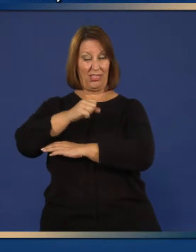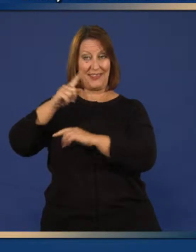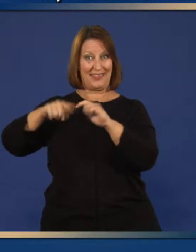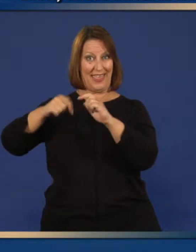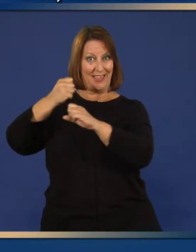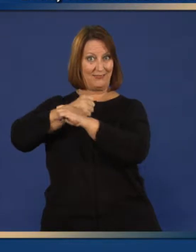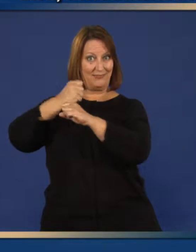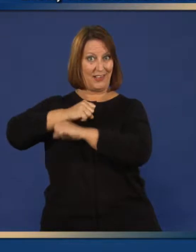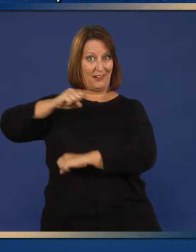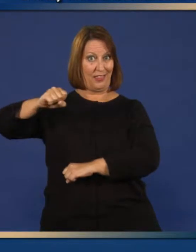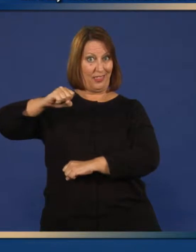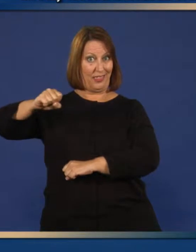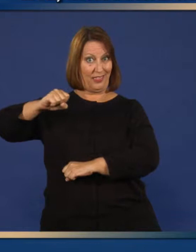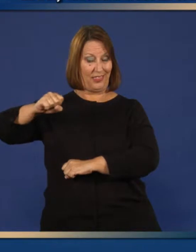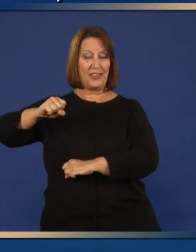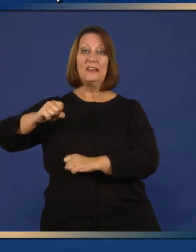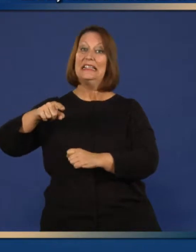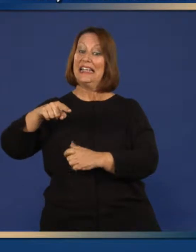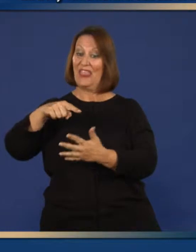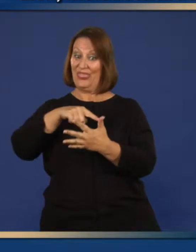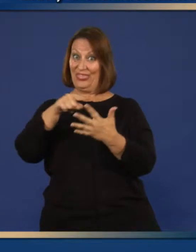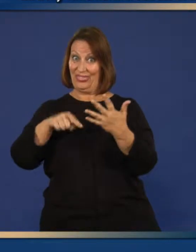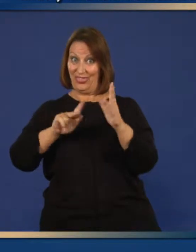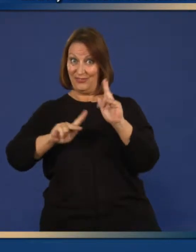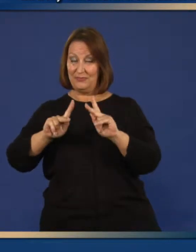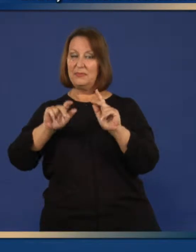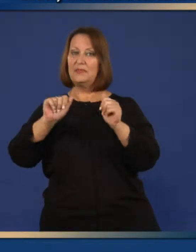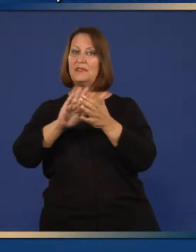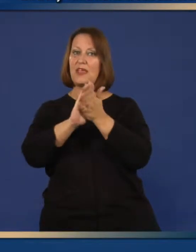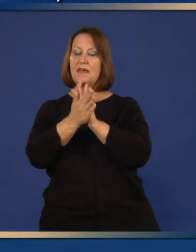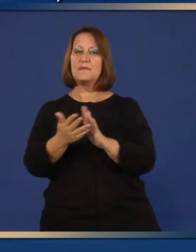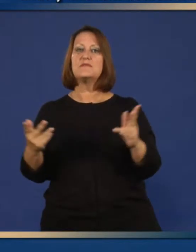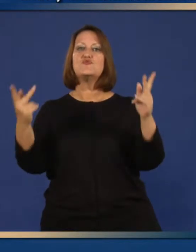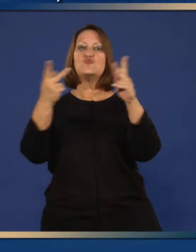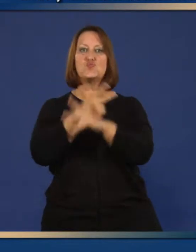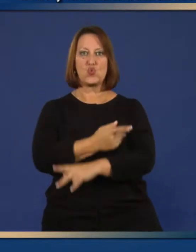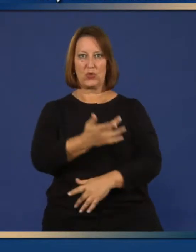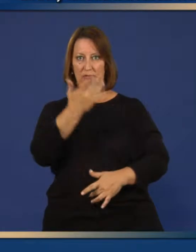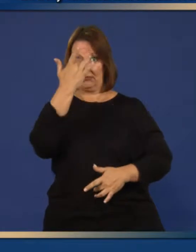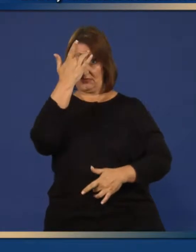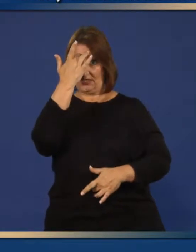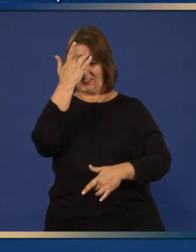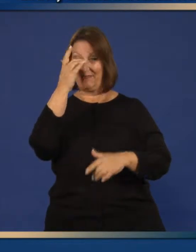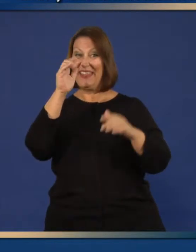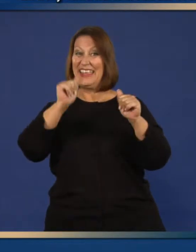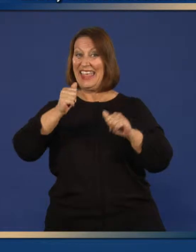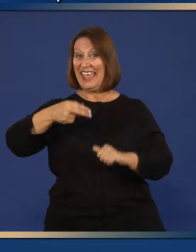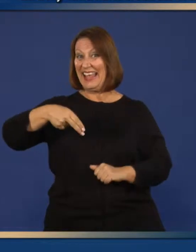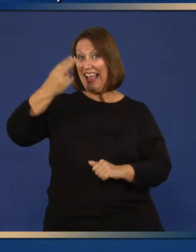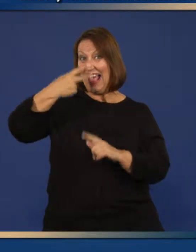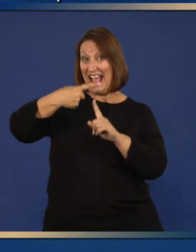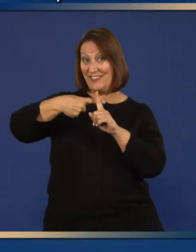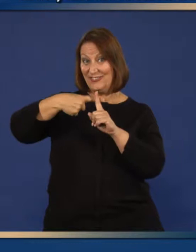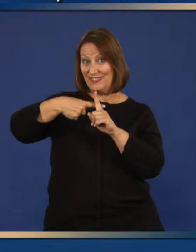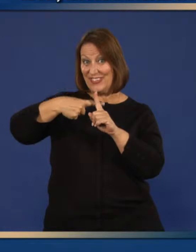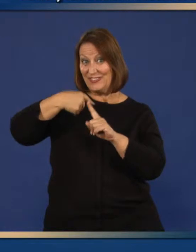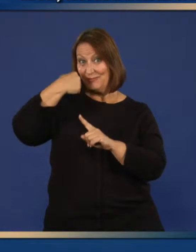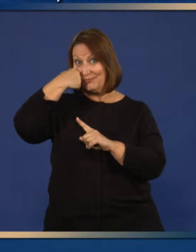Influenza can cause high fever and pneumonia, and make existing medical conditions